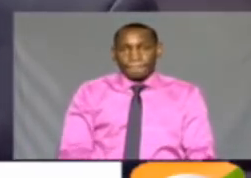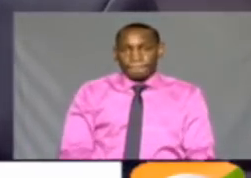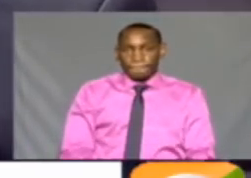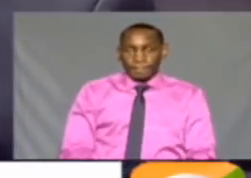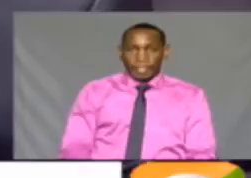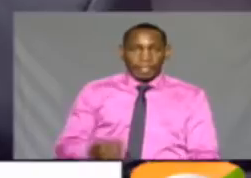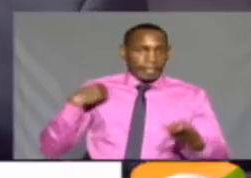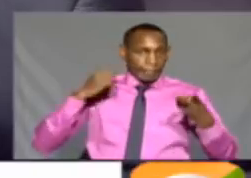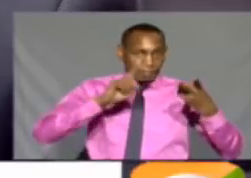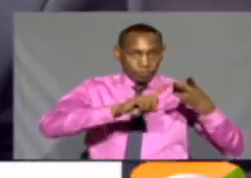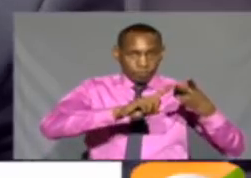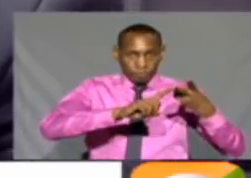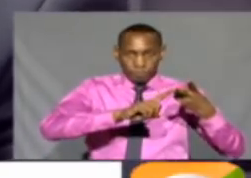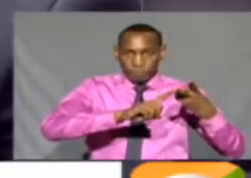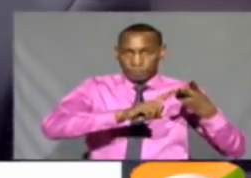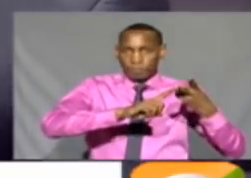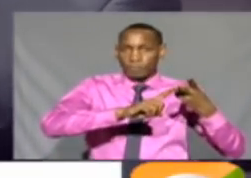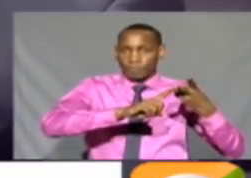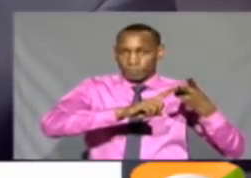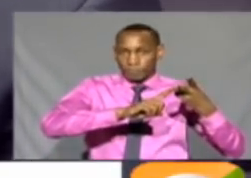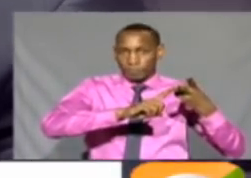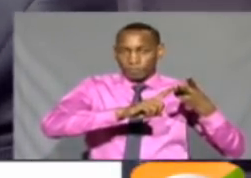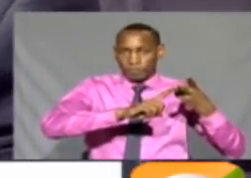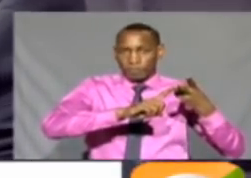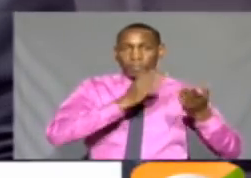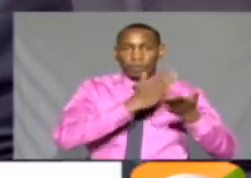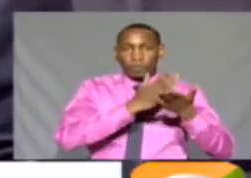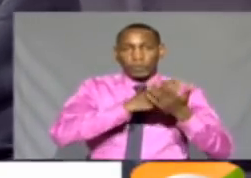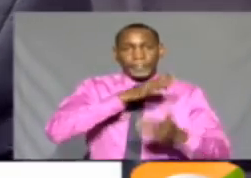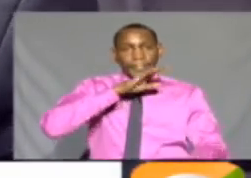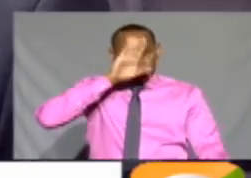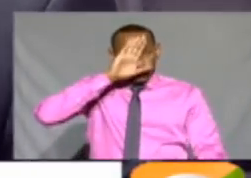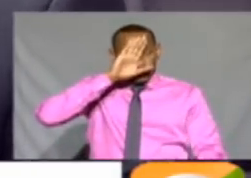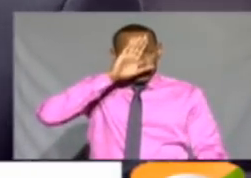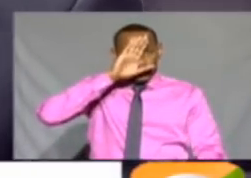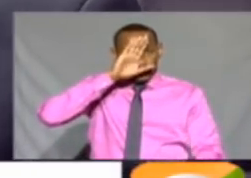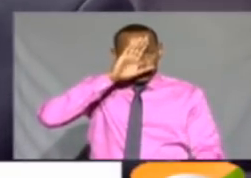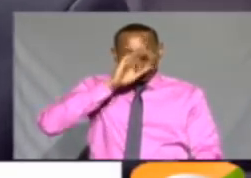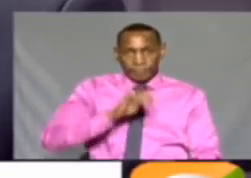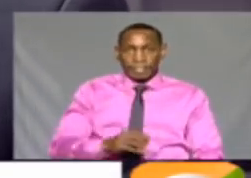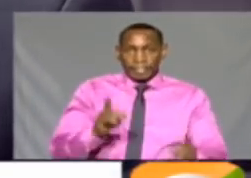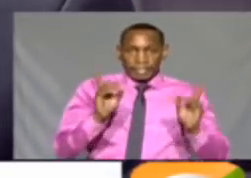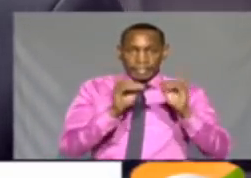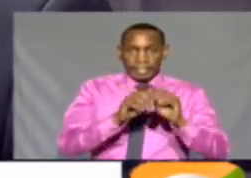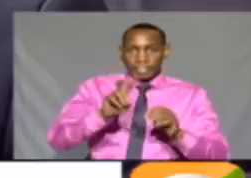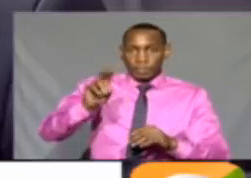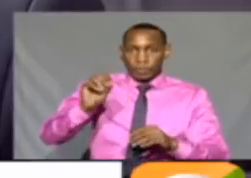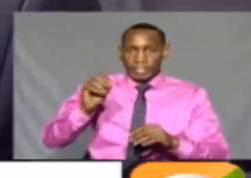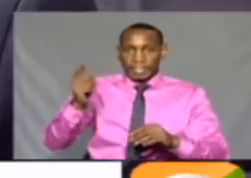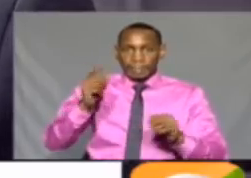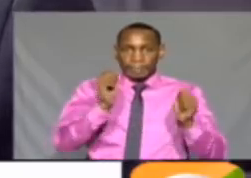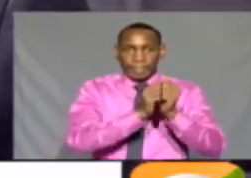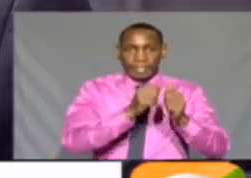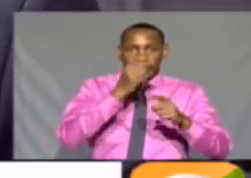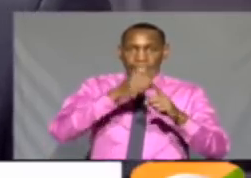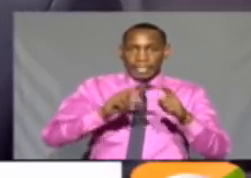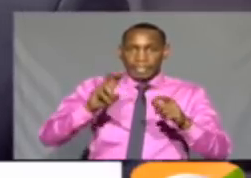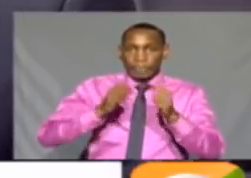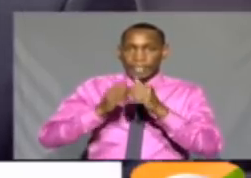secondly, and this is where it is really disappointing, on the 20th of October